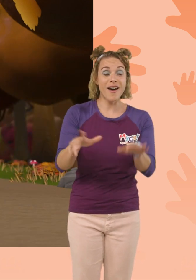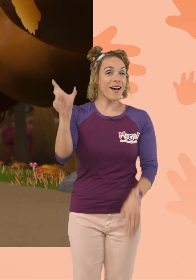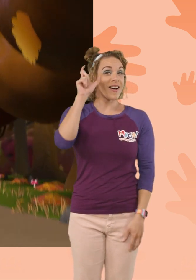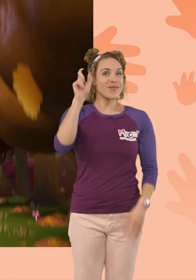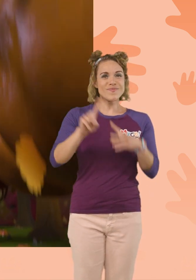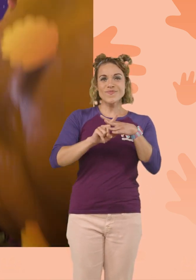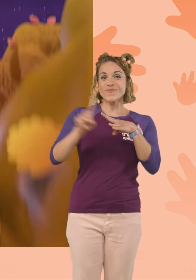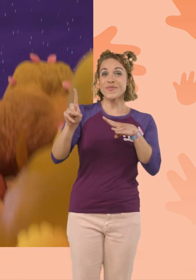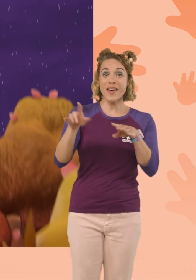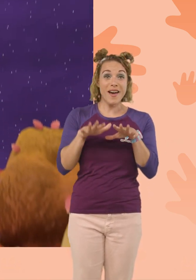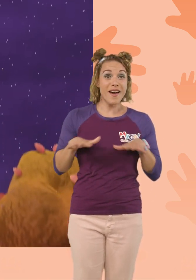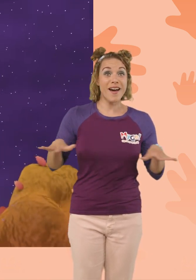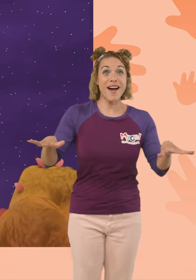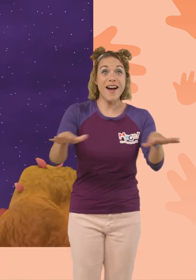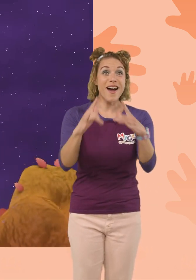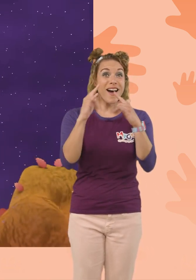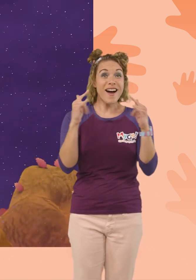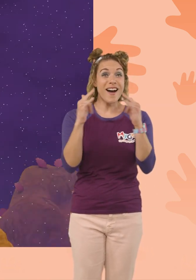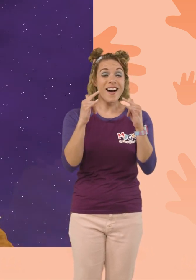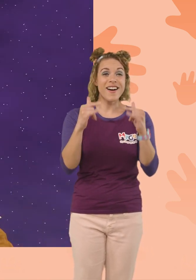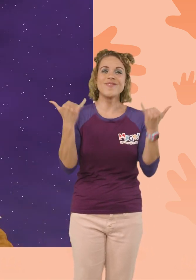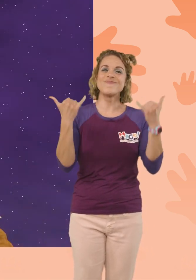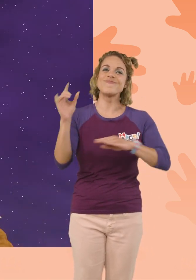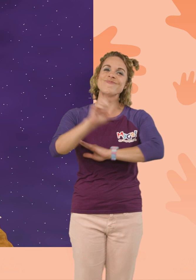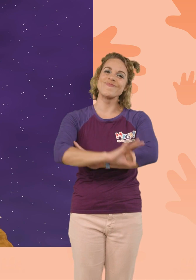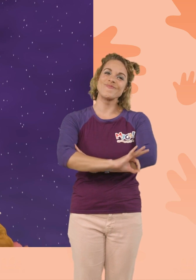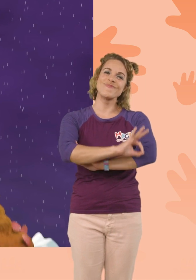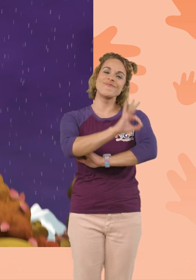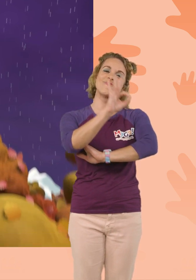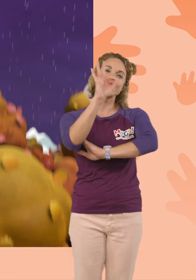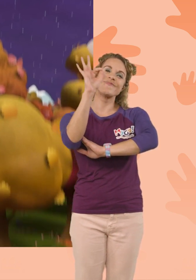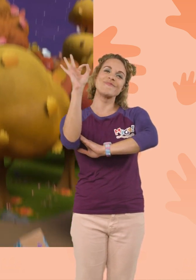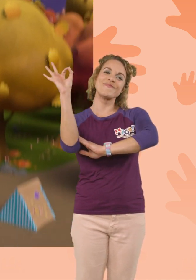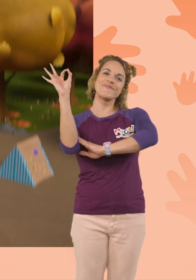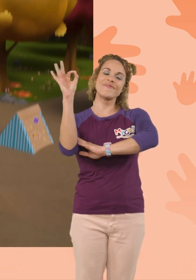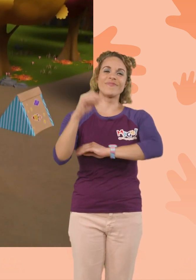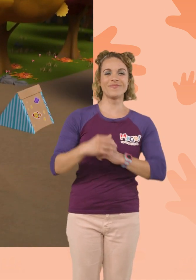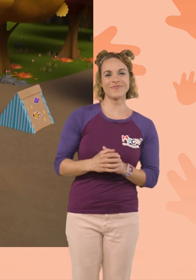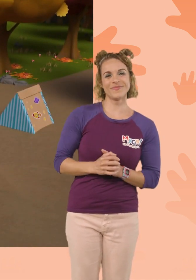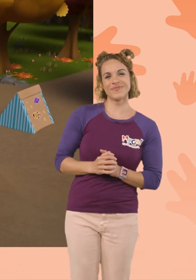campsite. Panda ran home from the campsite as soon as it got light.